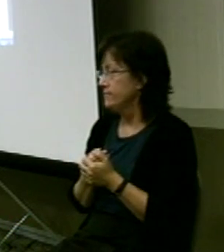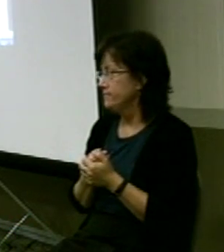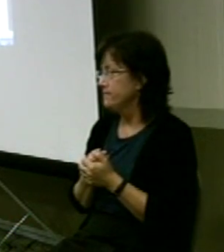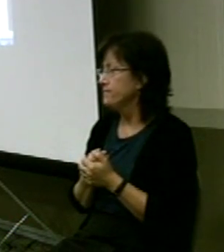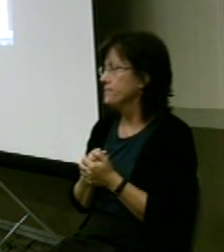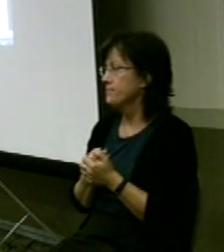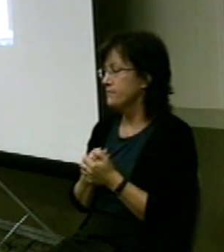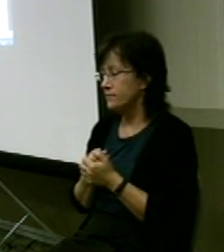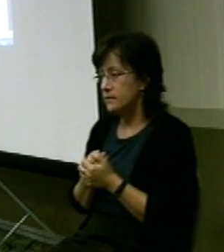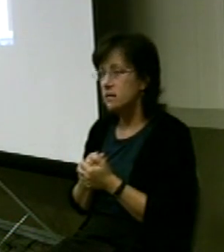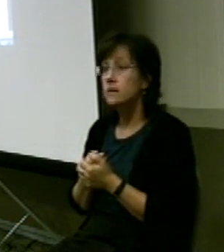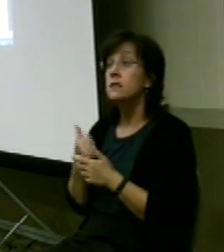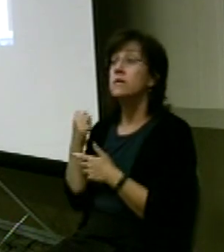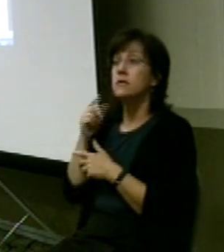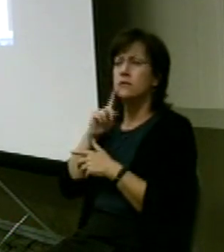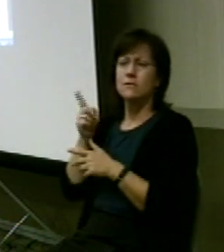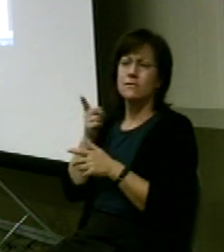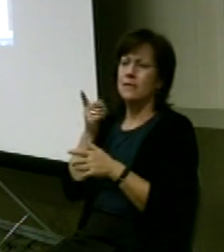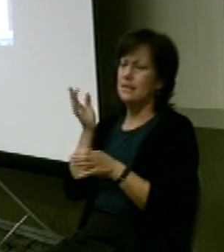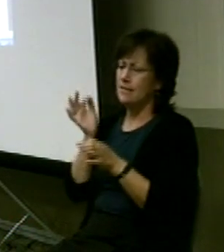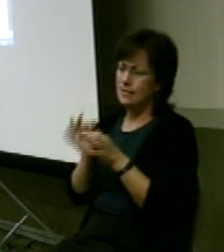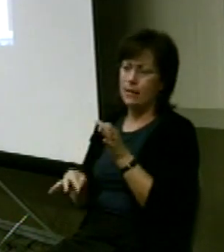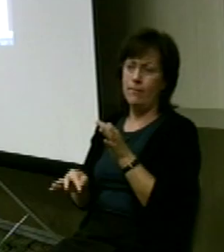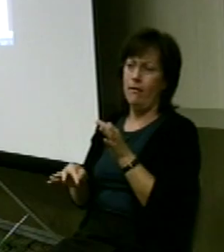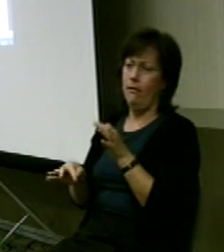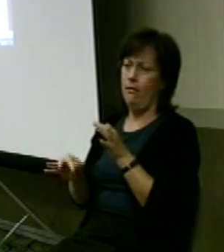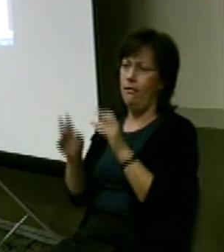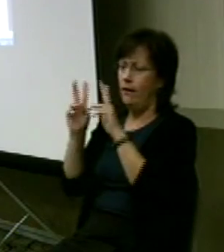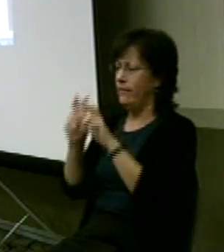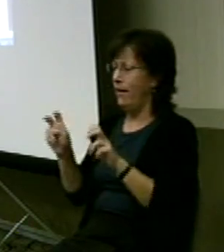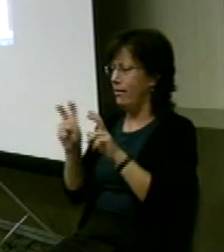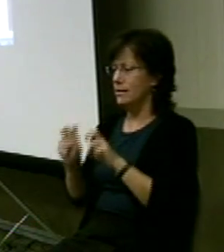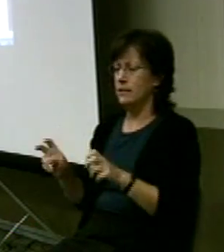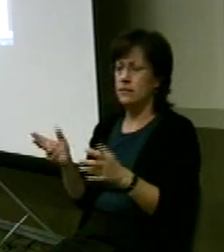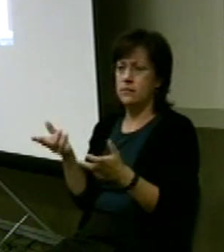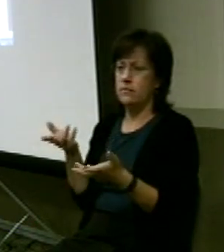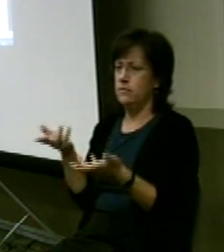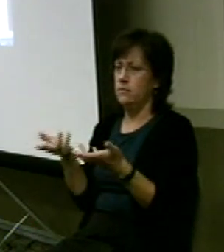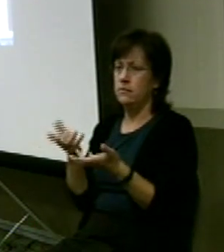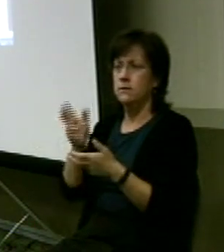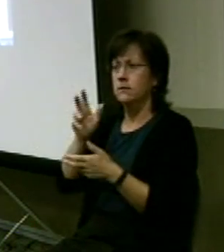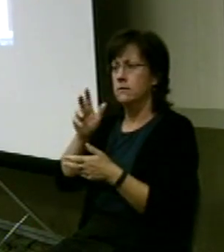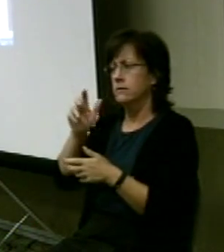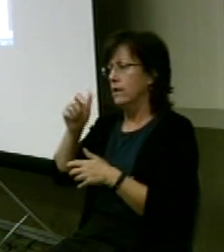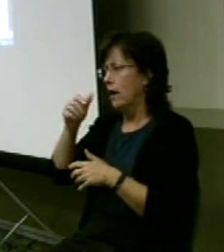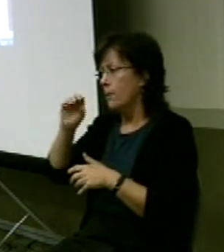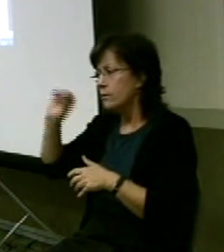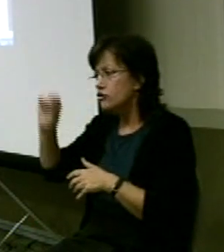task for the whole week. It really is very, very simple analysis. It's a percentage. It's a,